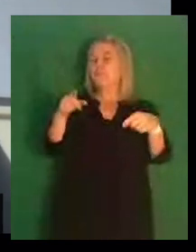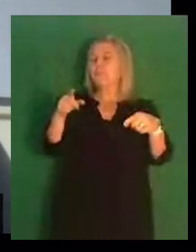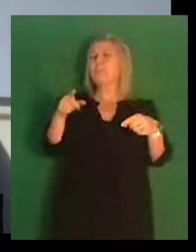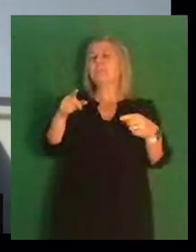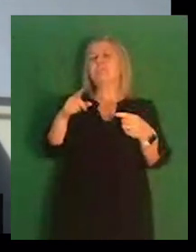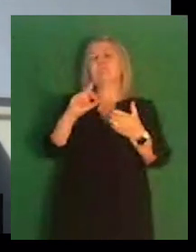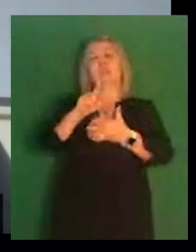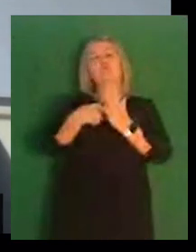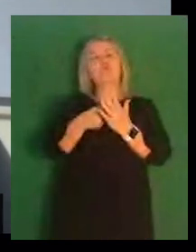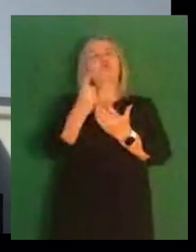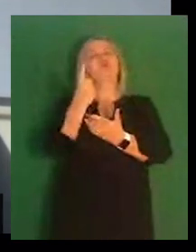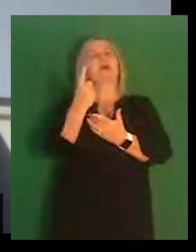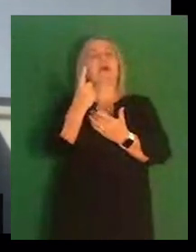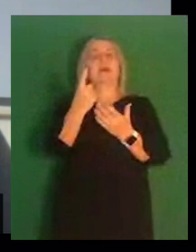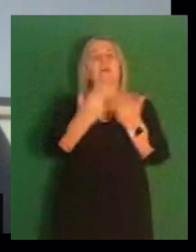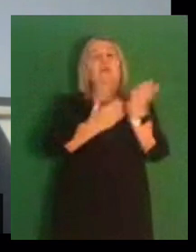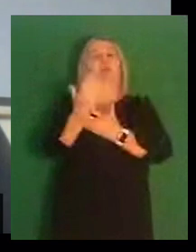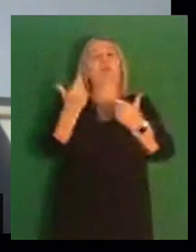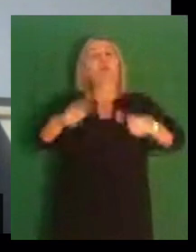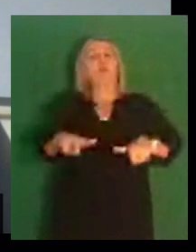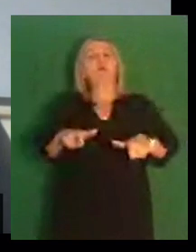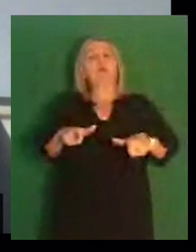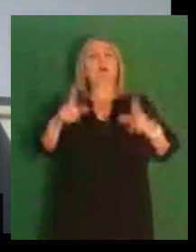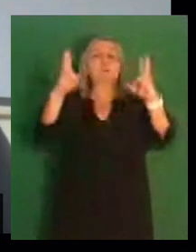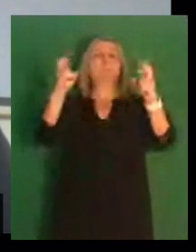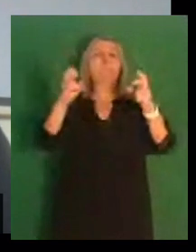Out Ball, which was supposed to be a live event with